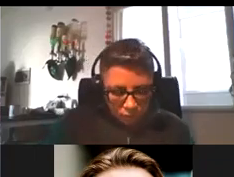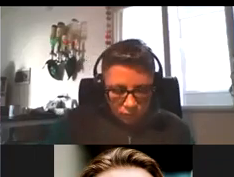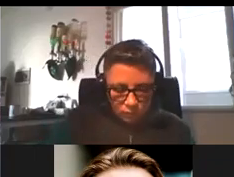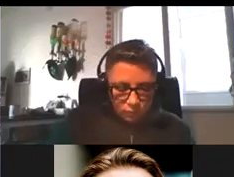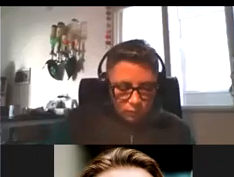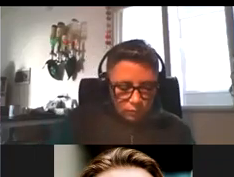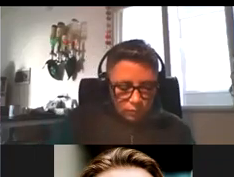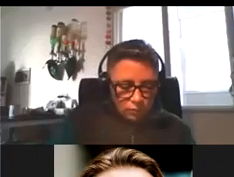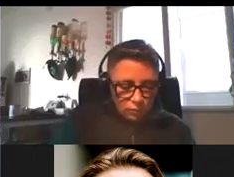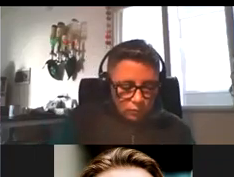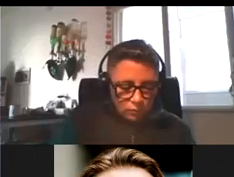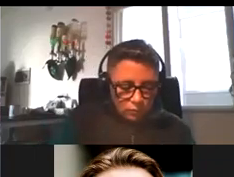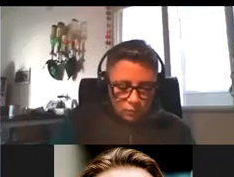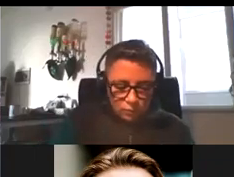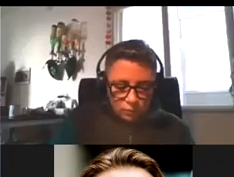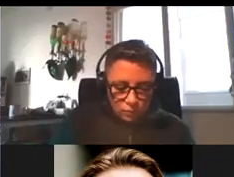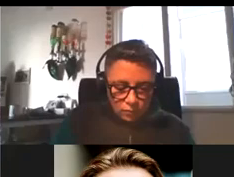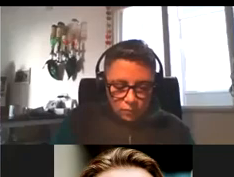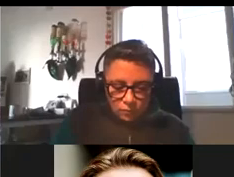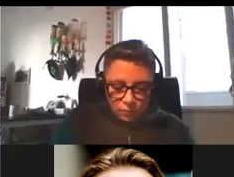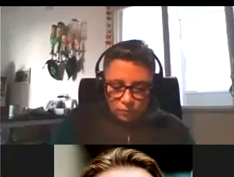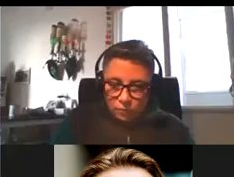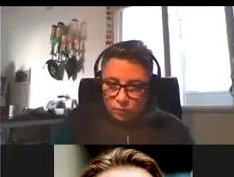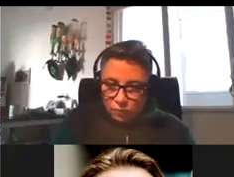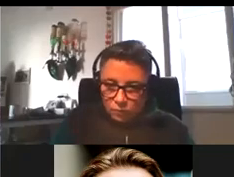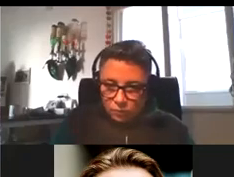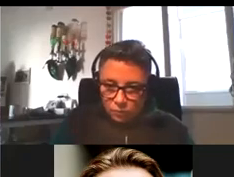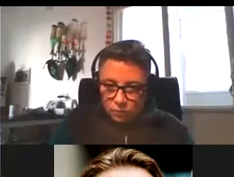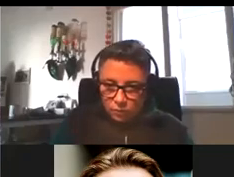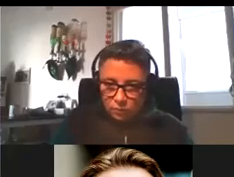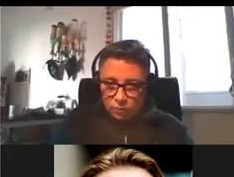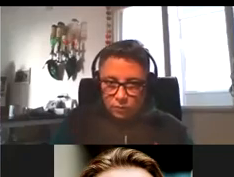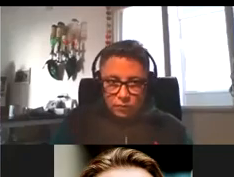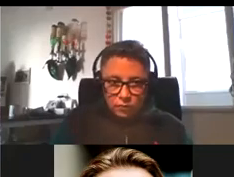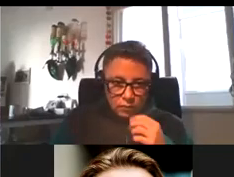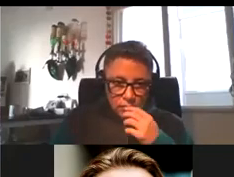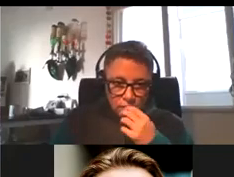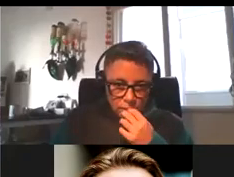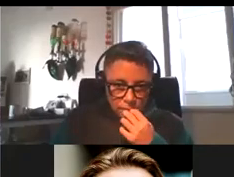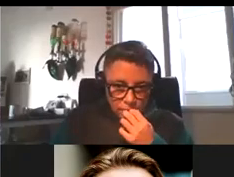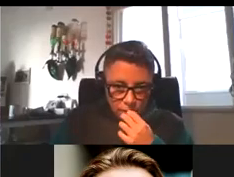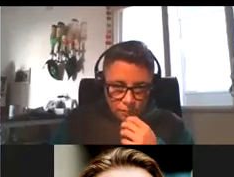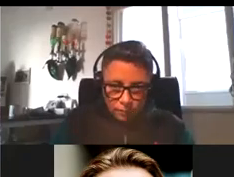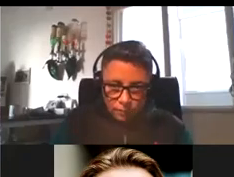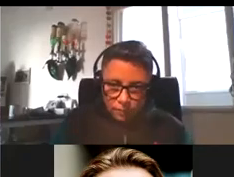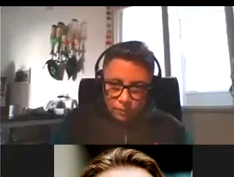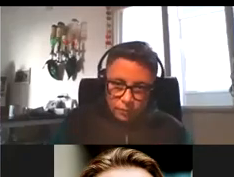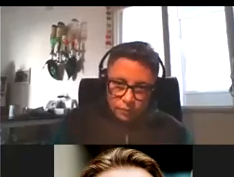Okay, we don't have time for the Q&A section, so I will have to